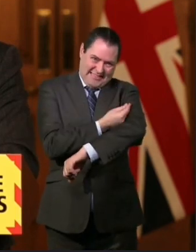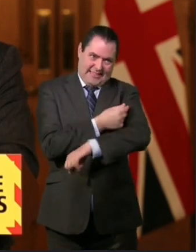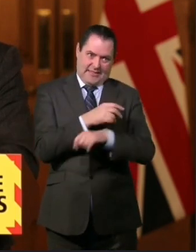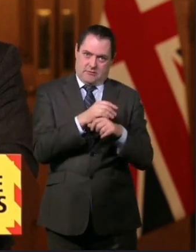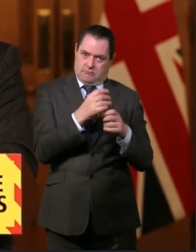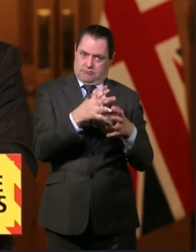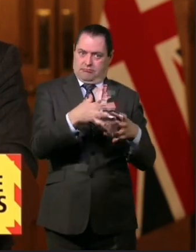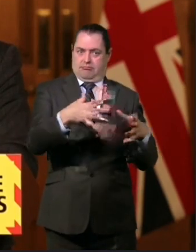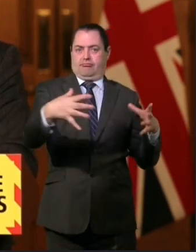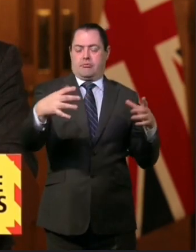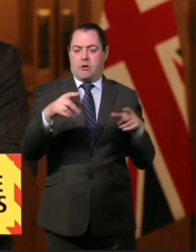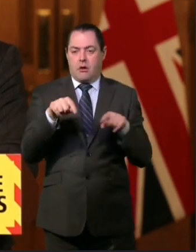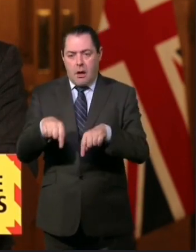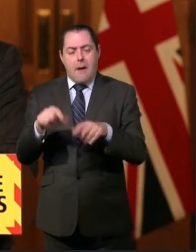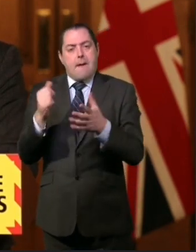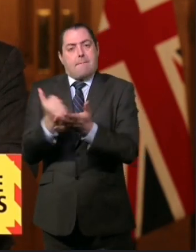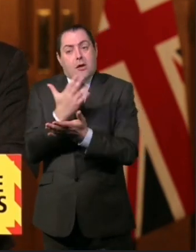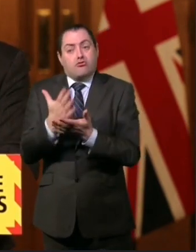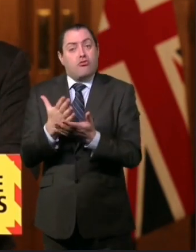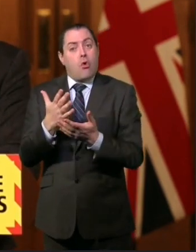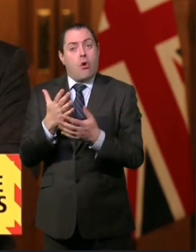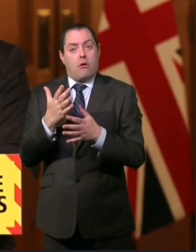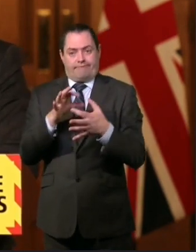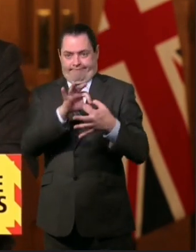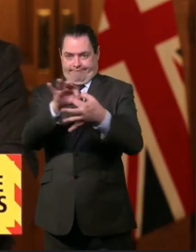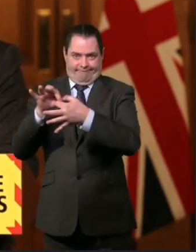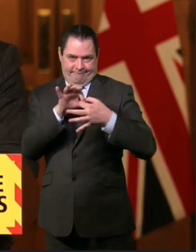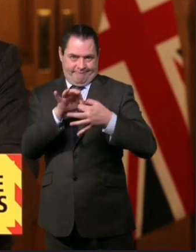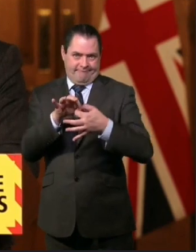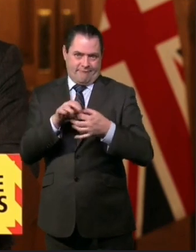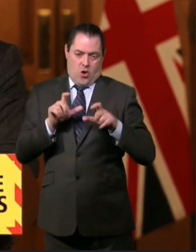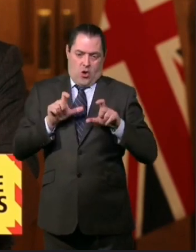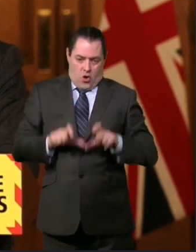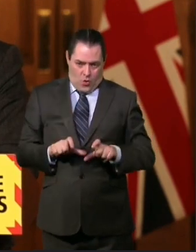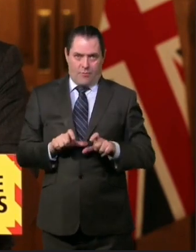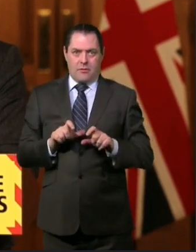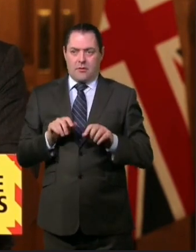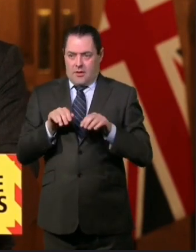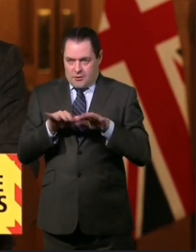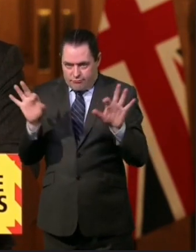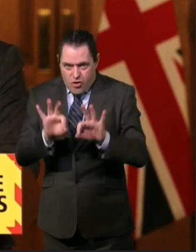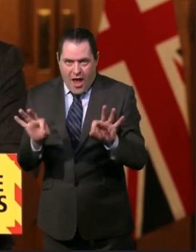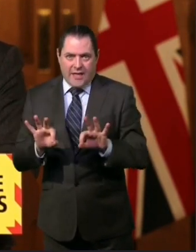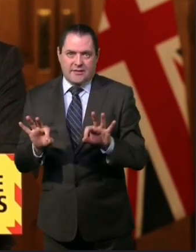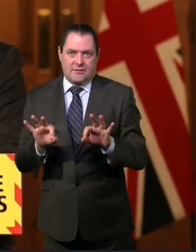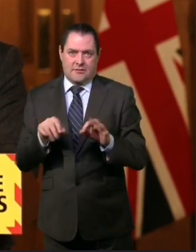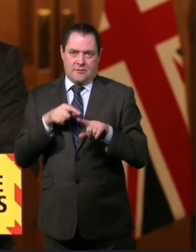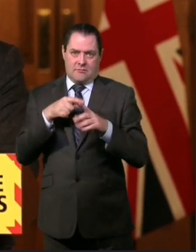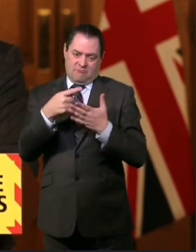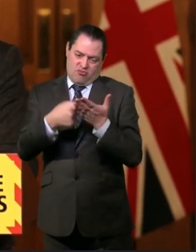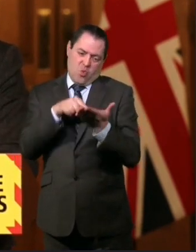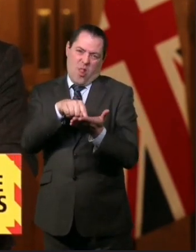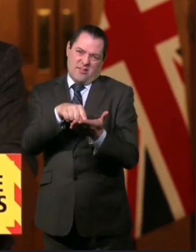we work together to get the infection rate down, and that means obeying the rules today,